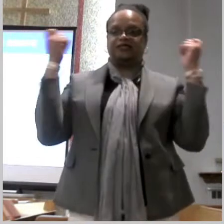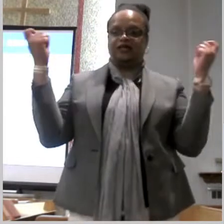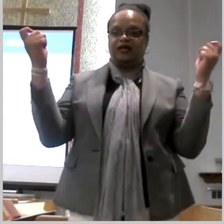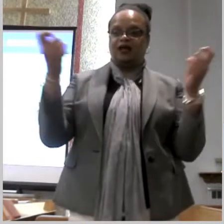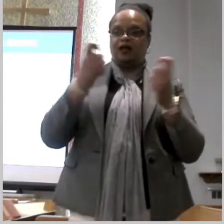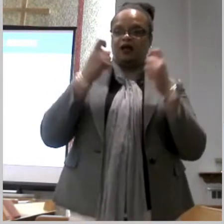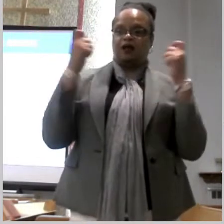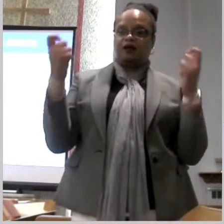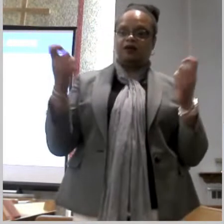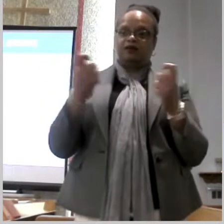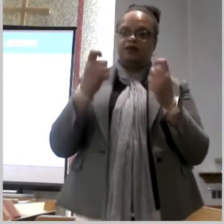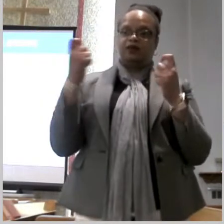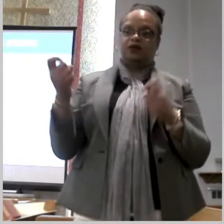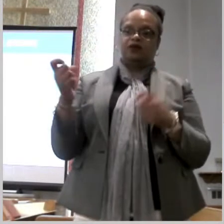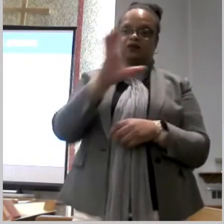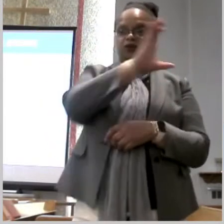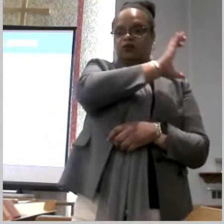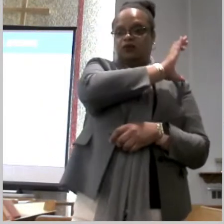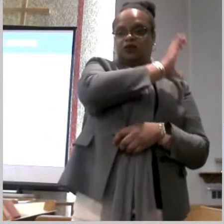arose.